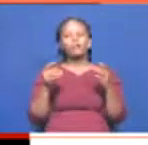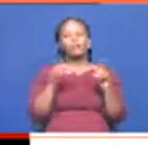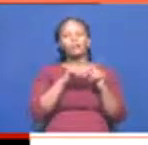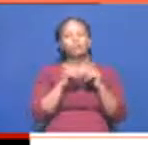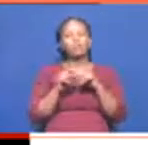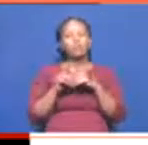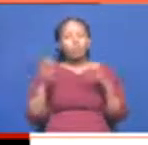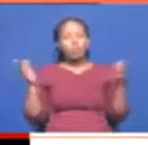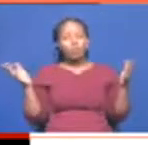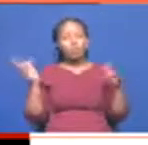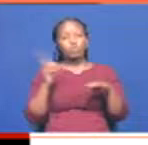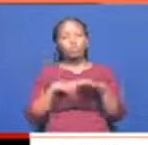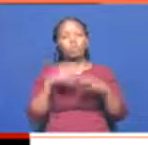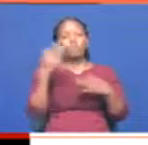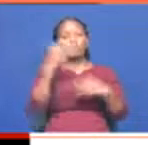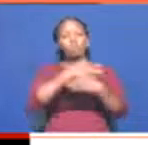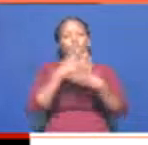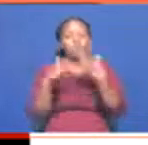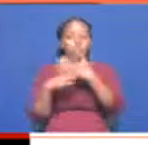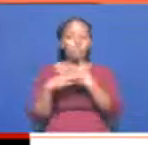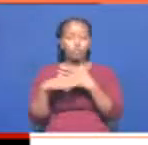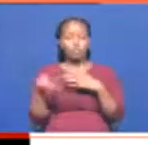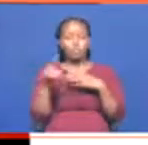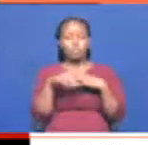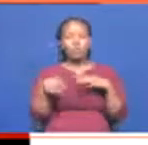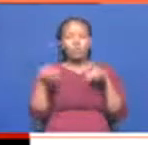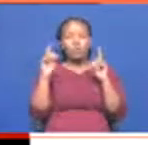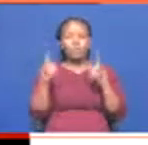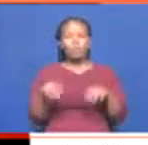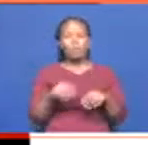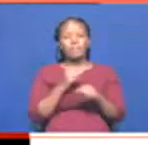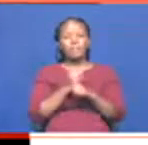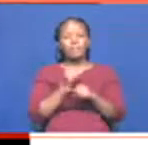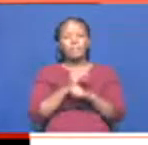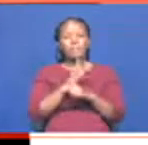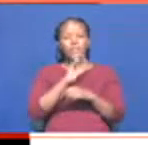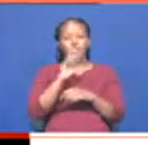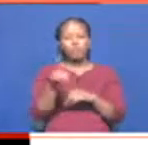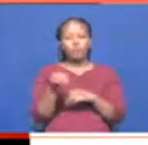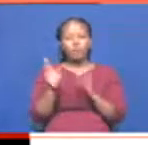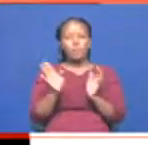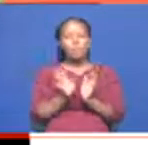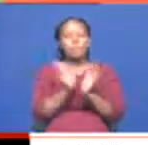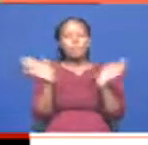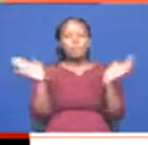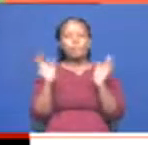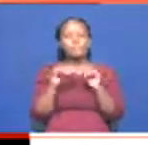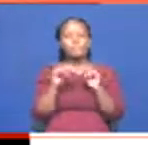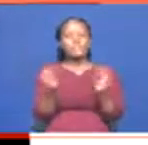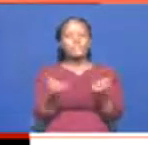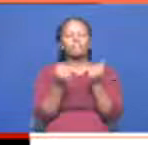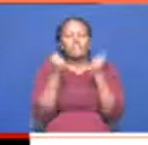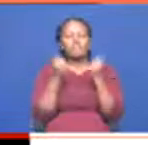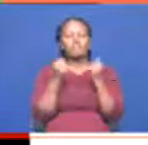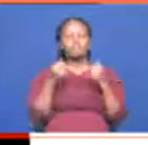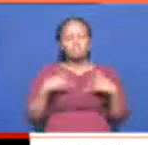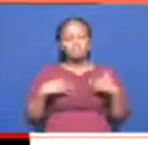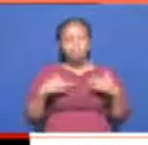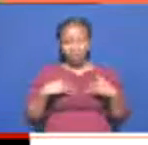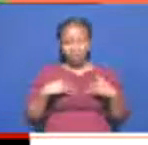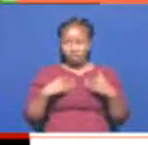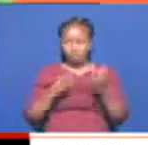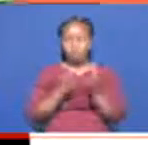during construction, we must ensure that public safety is guaranteed. We guarantee it by